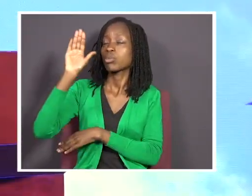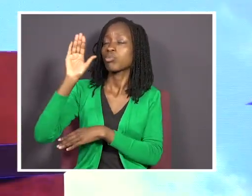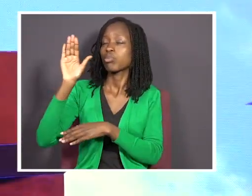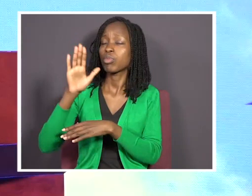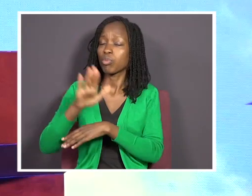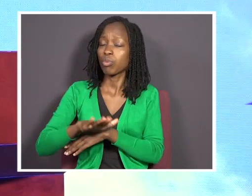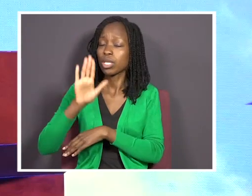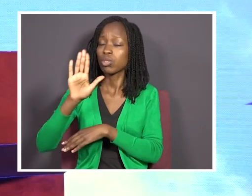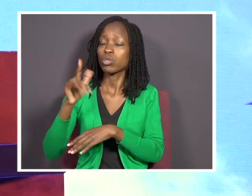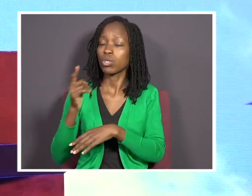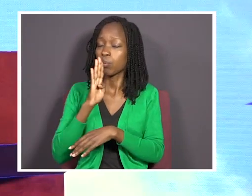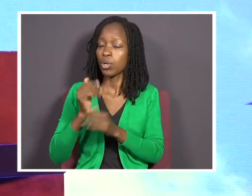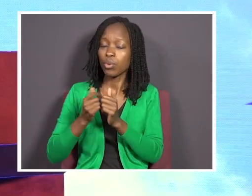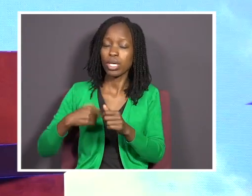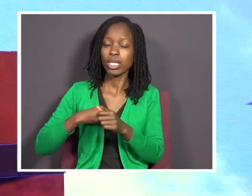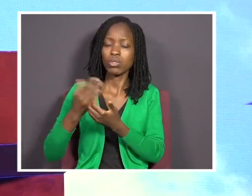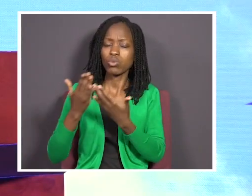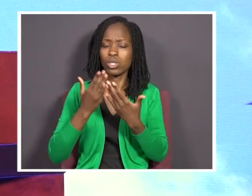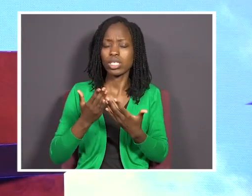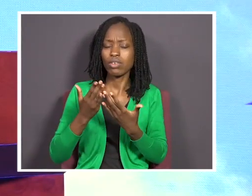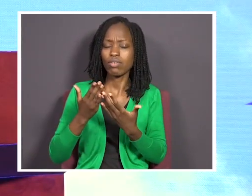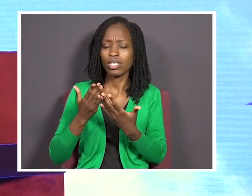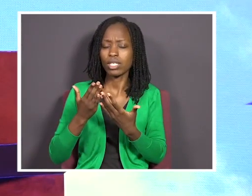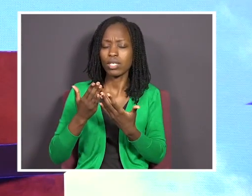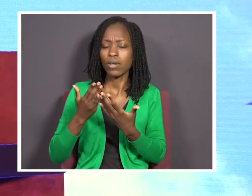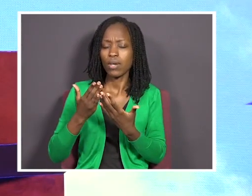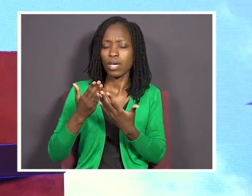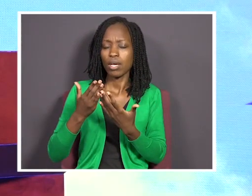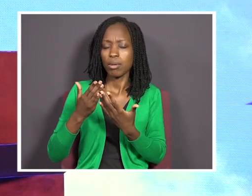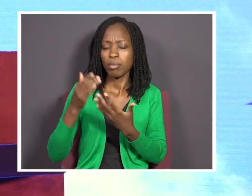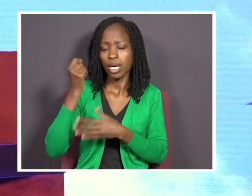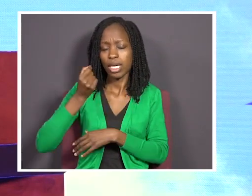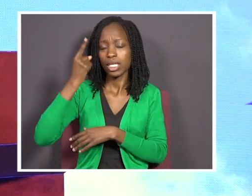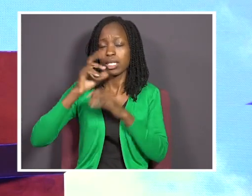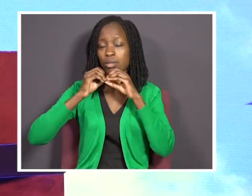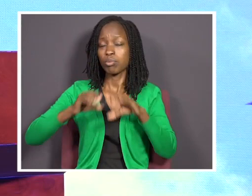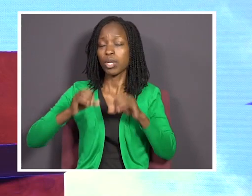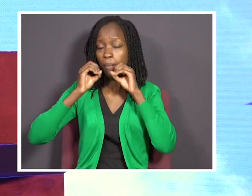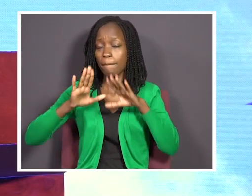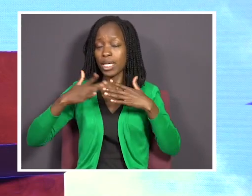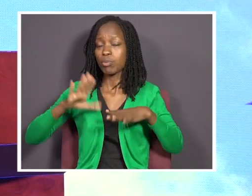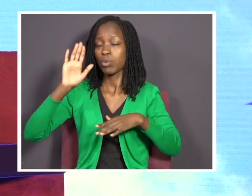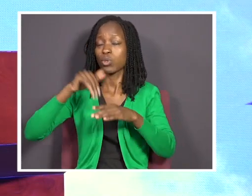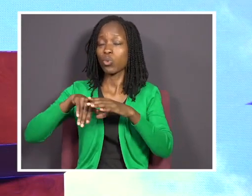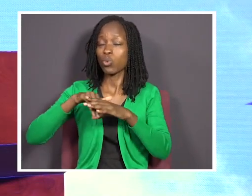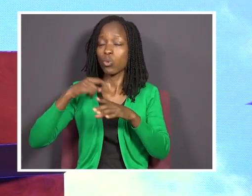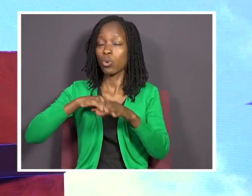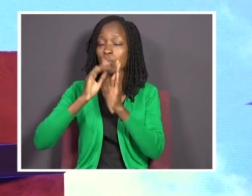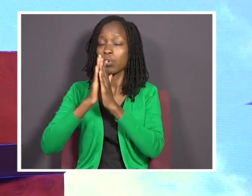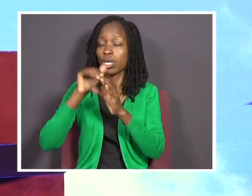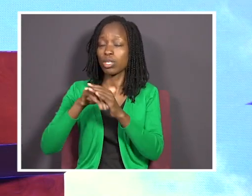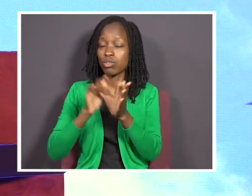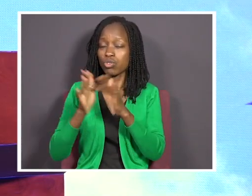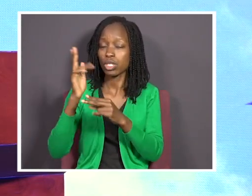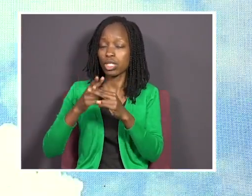with us to give us insight and to bless your people. We ask this in Jesus' name.